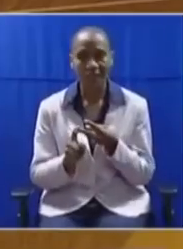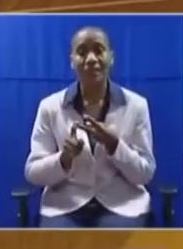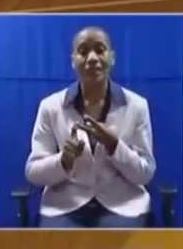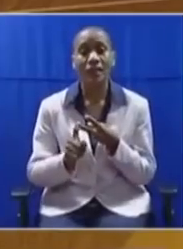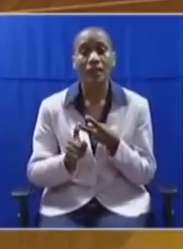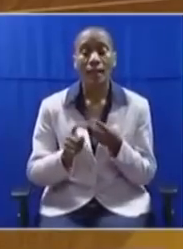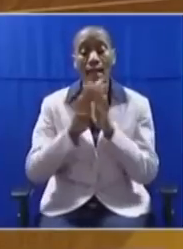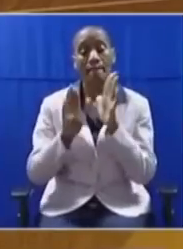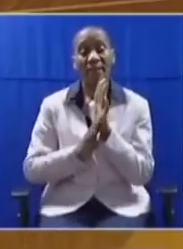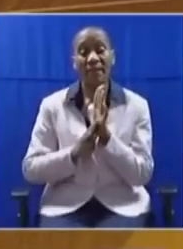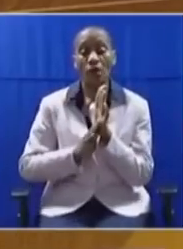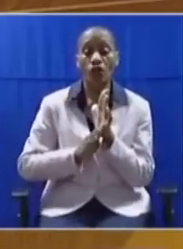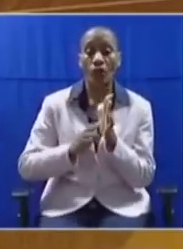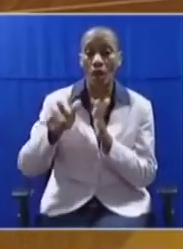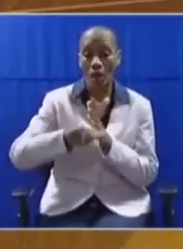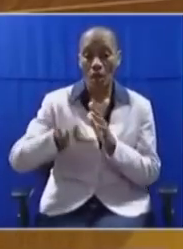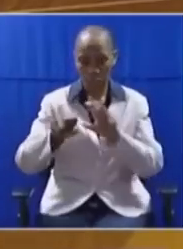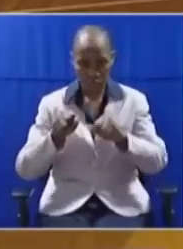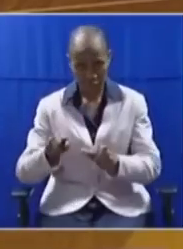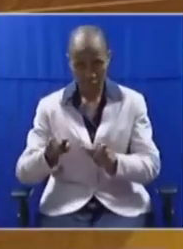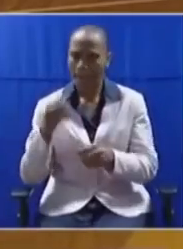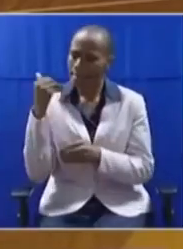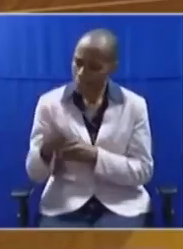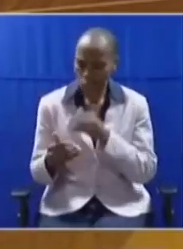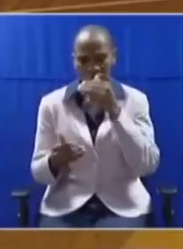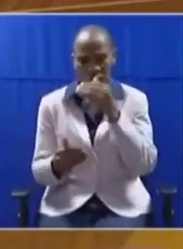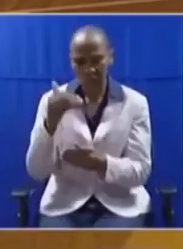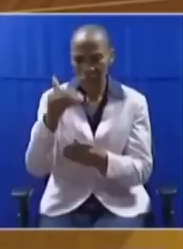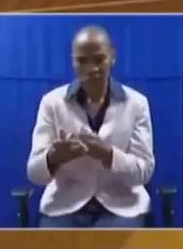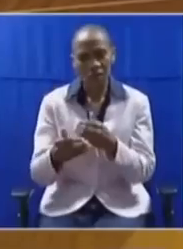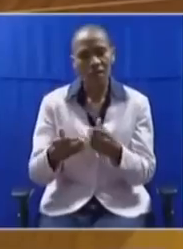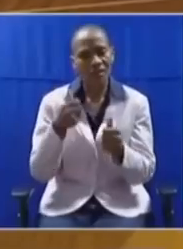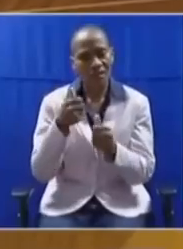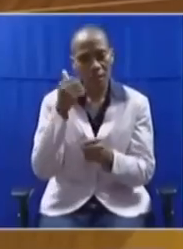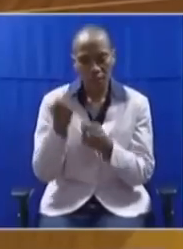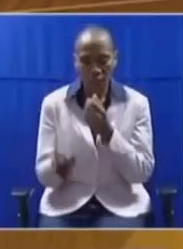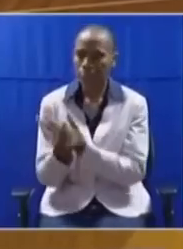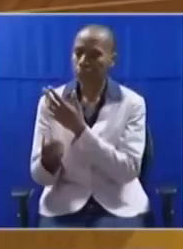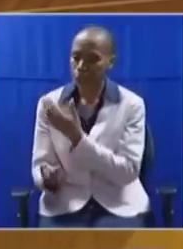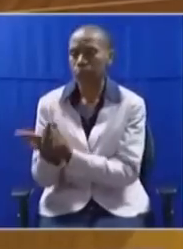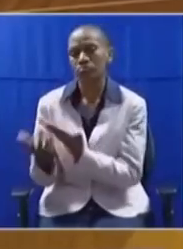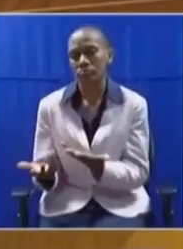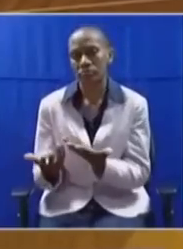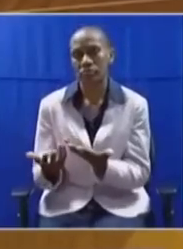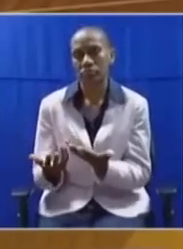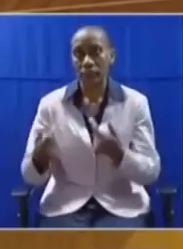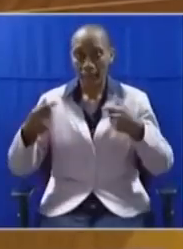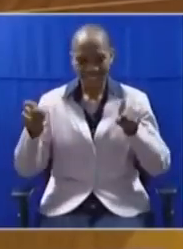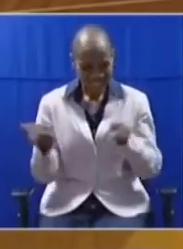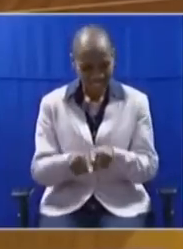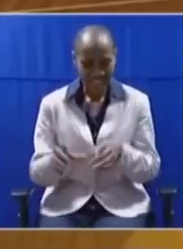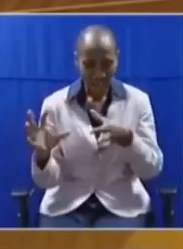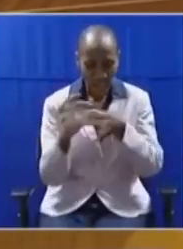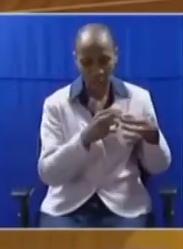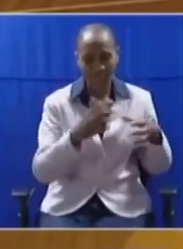expropriation bill. And all those are processes that are following what we've said precisely. We are going to